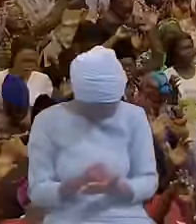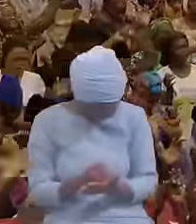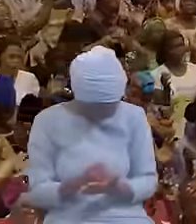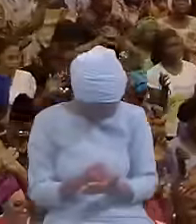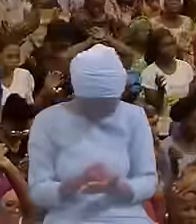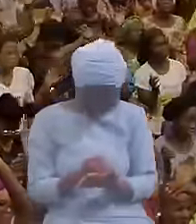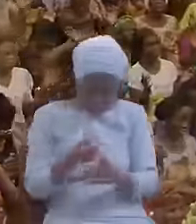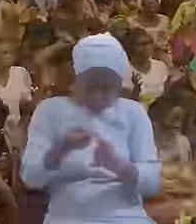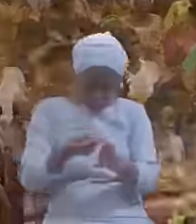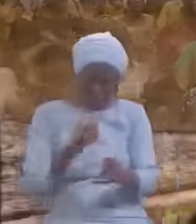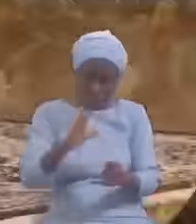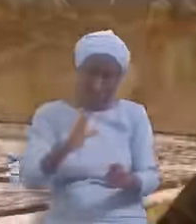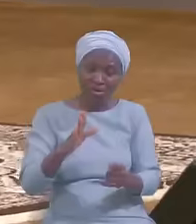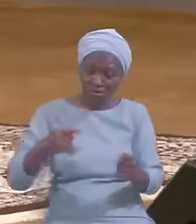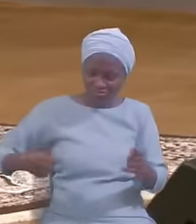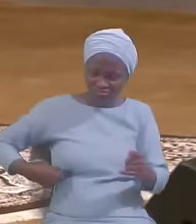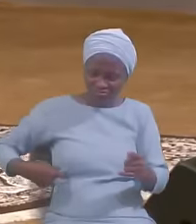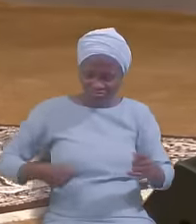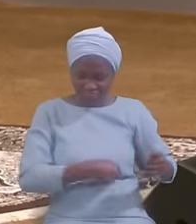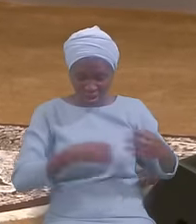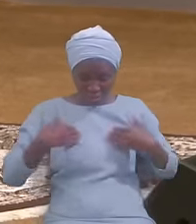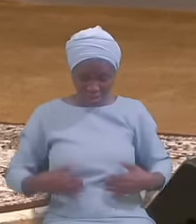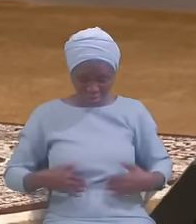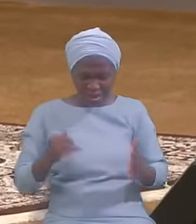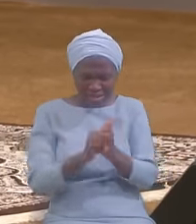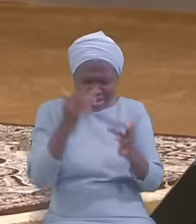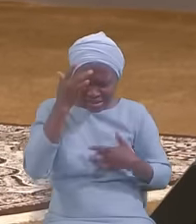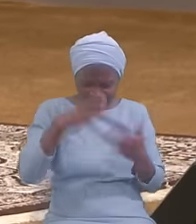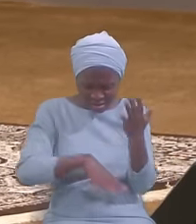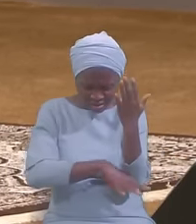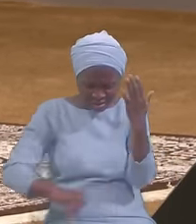From your lungs, that sickness is rooted out.